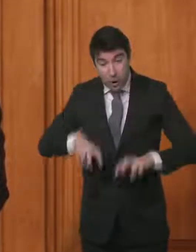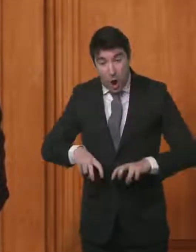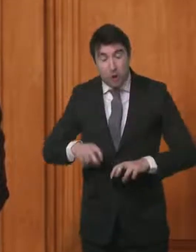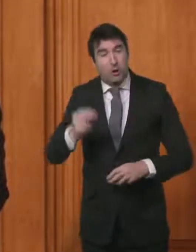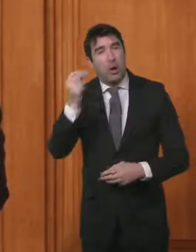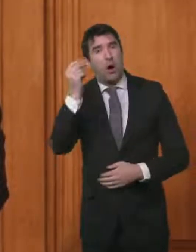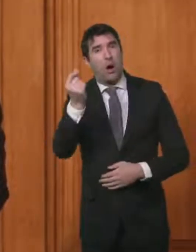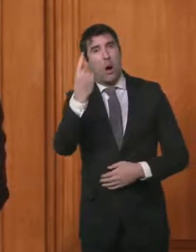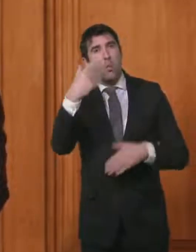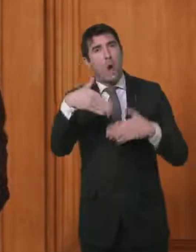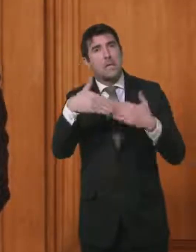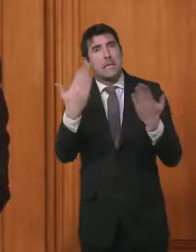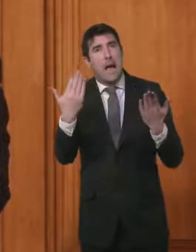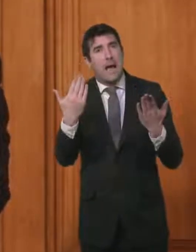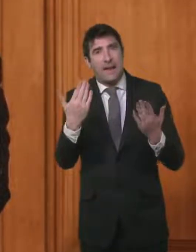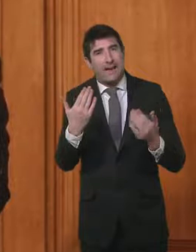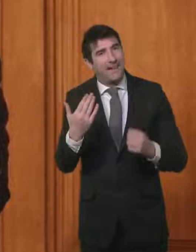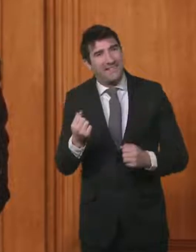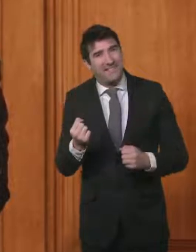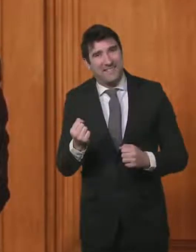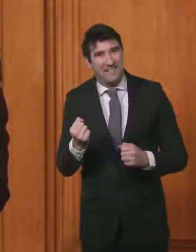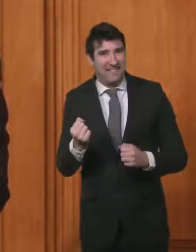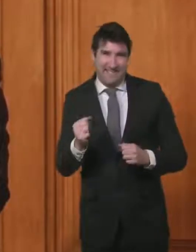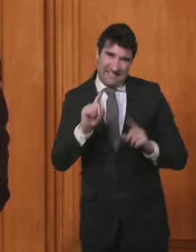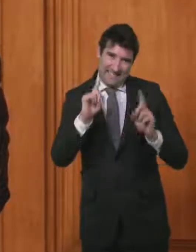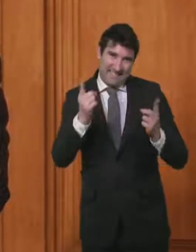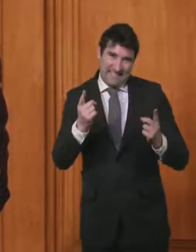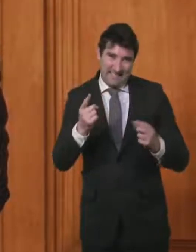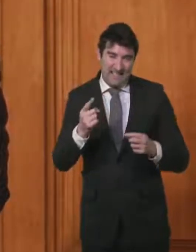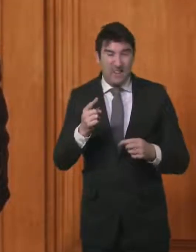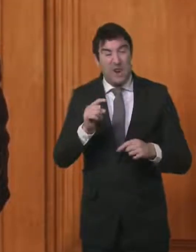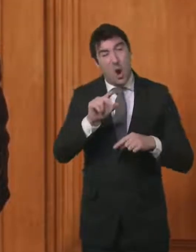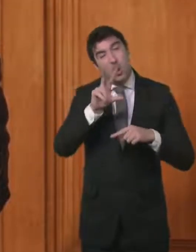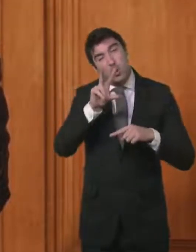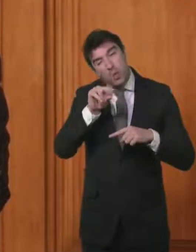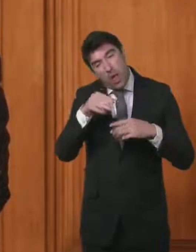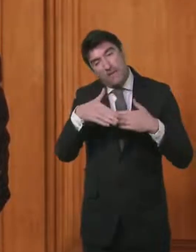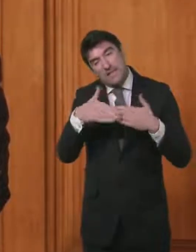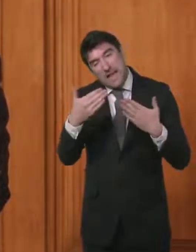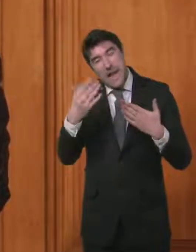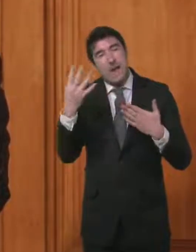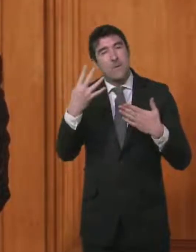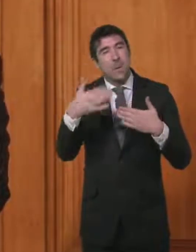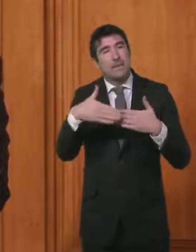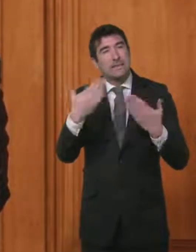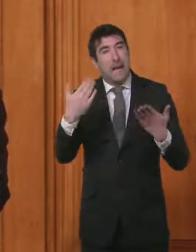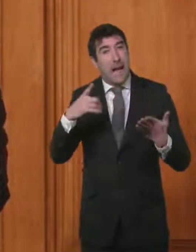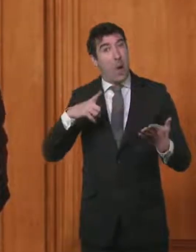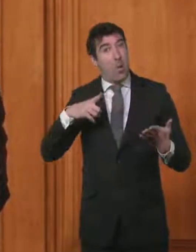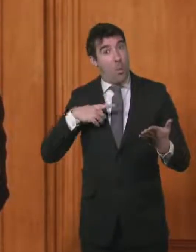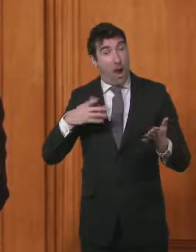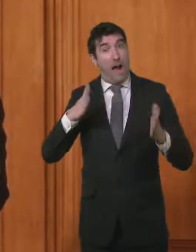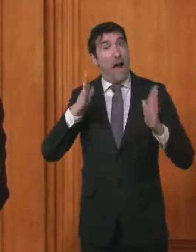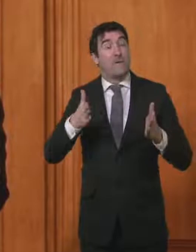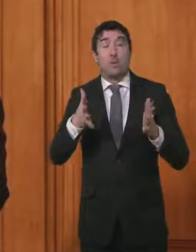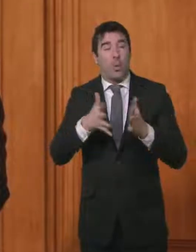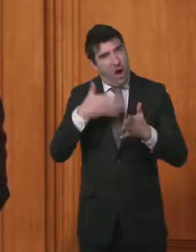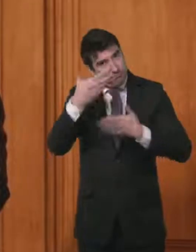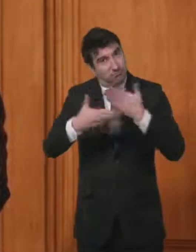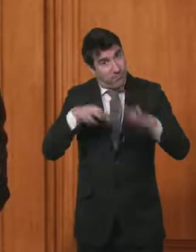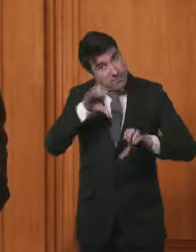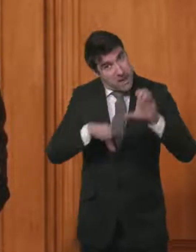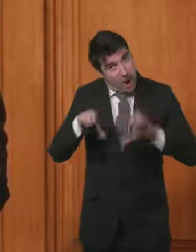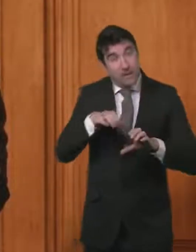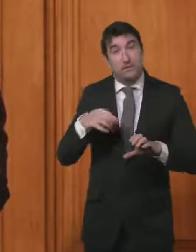14 days, because you have to take the virus and grow it up live, and then you have to run it against the